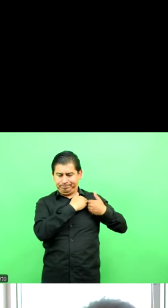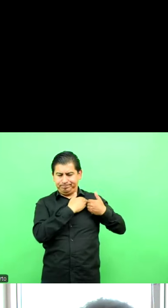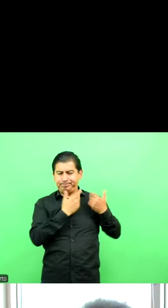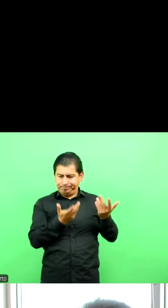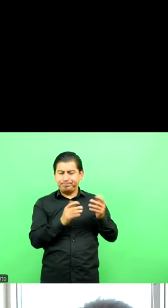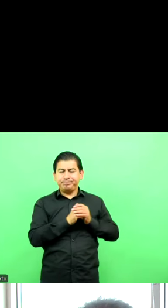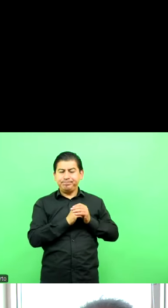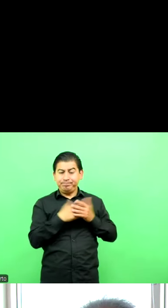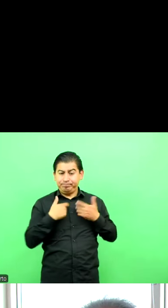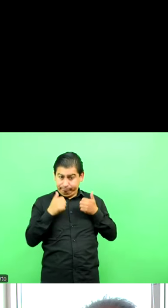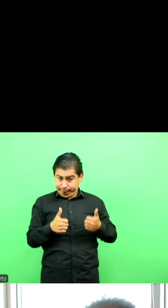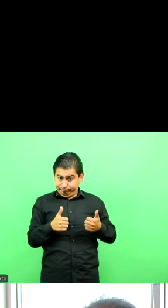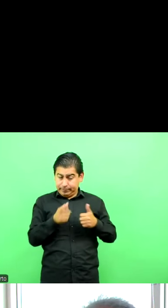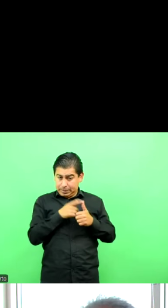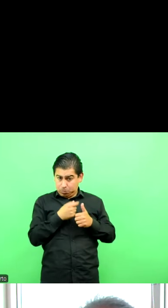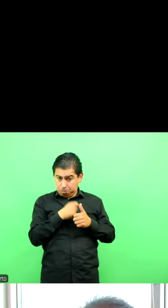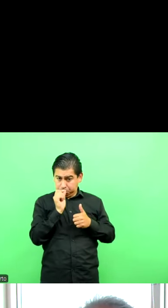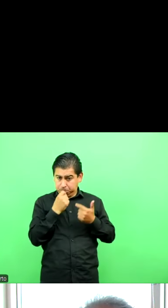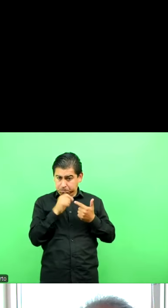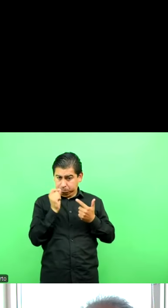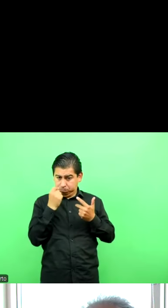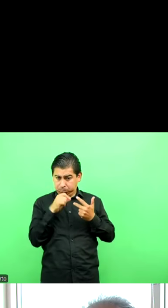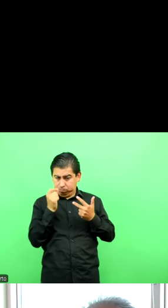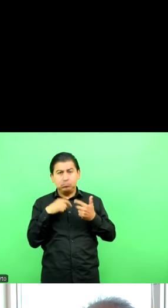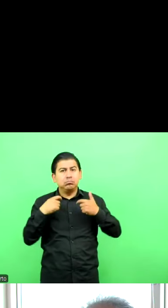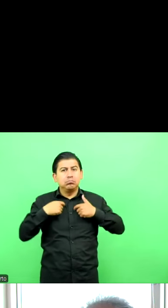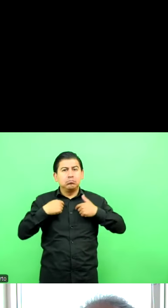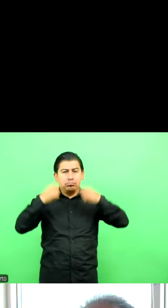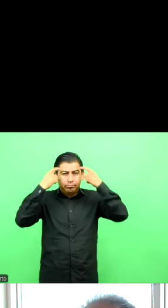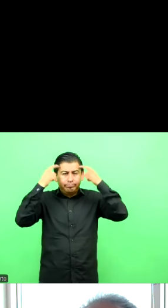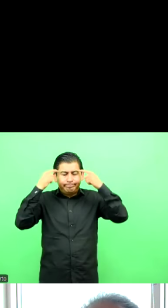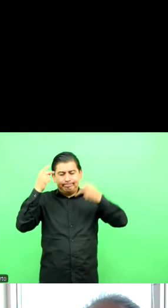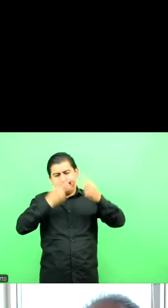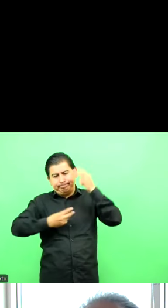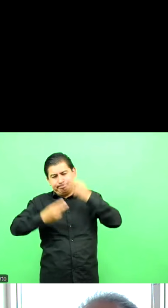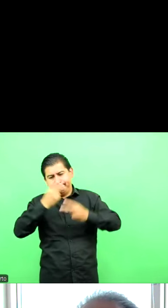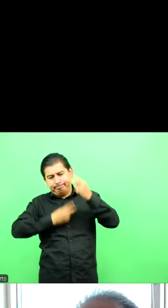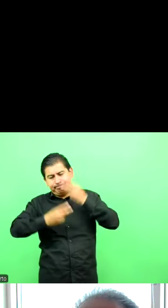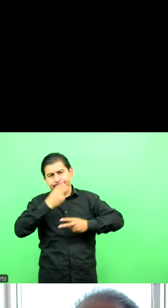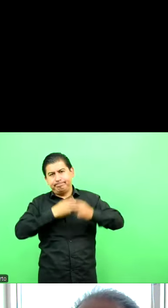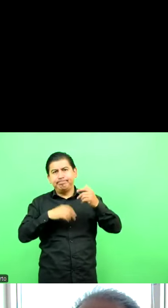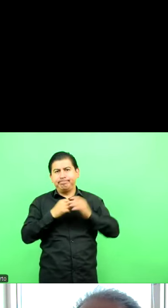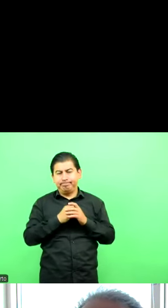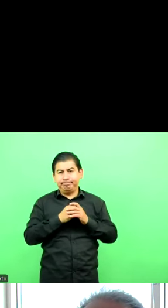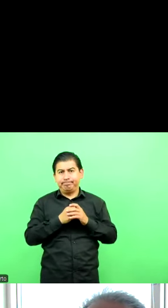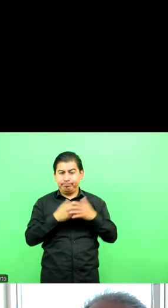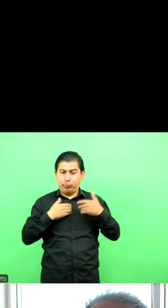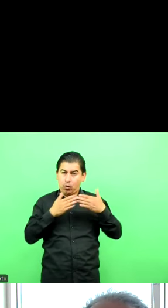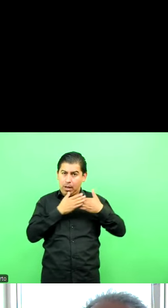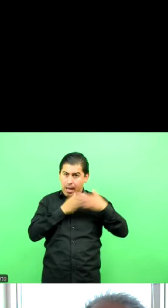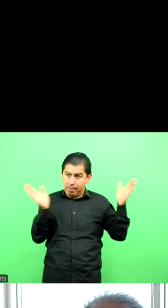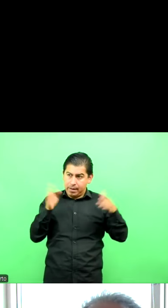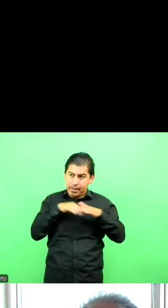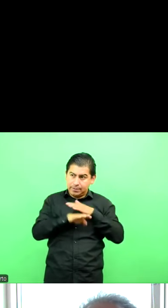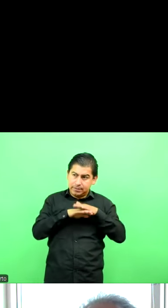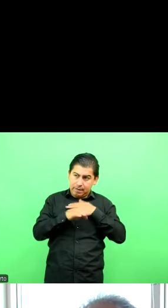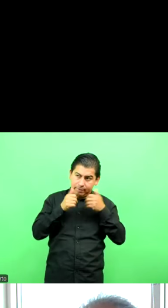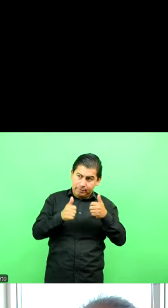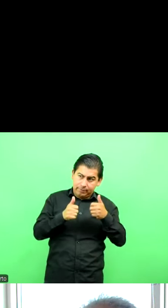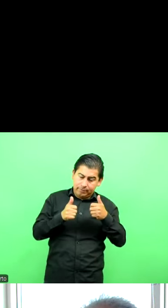of hard resilience and soft resilience. And we developed this, and based on this, we provided the